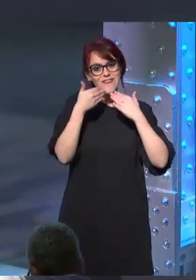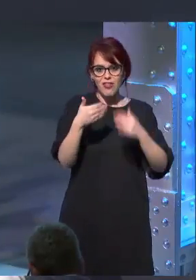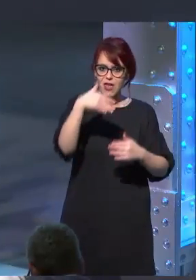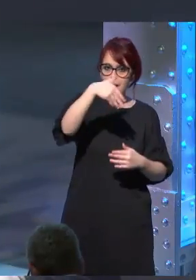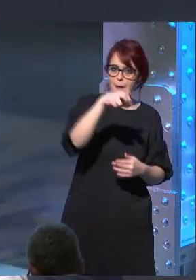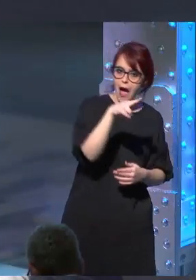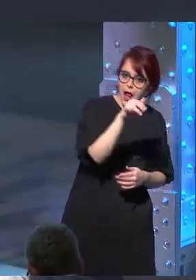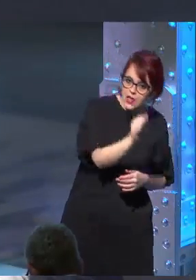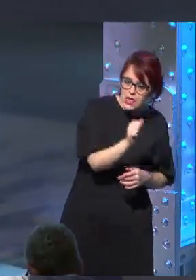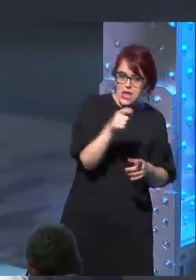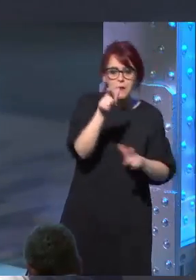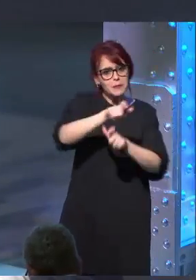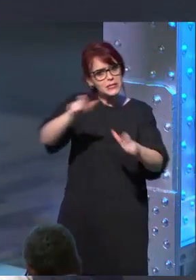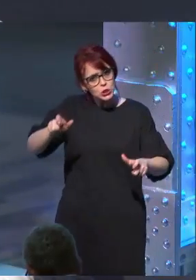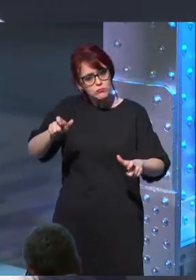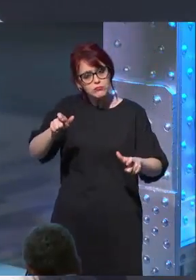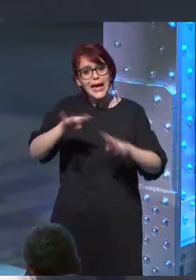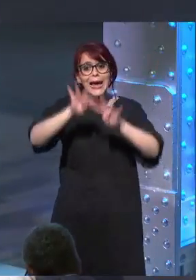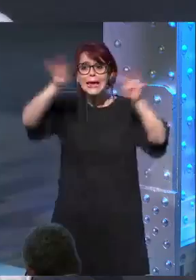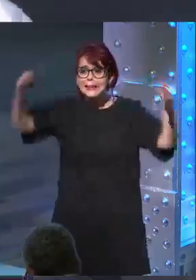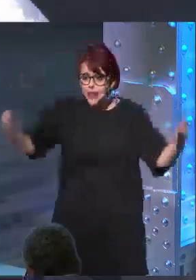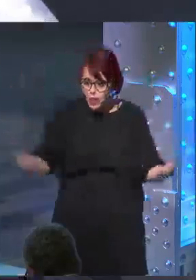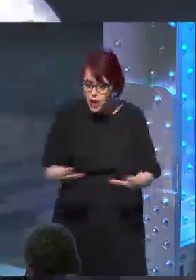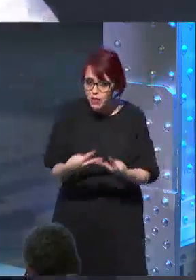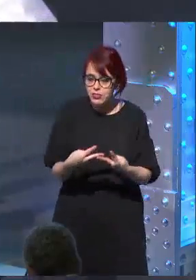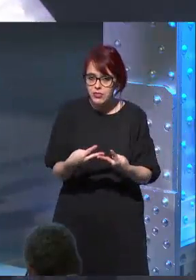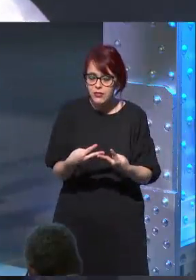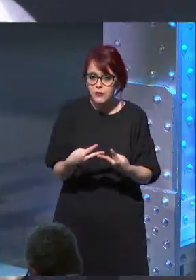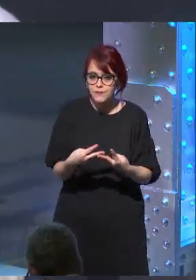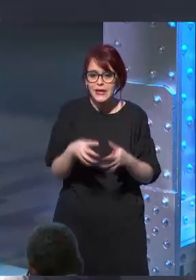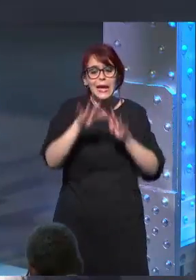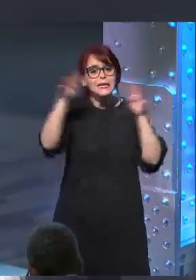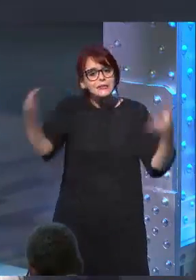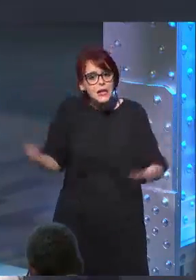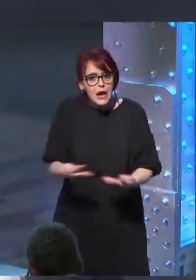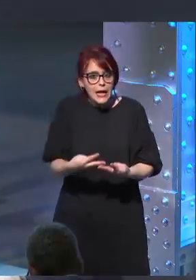that today we're talking about this. We're having this debate. Internet is